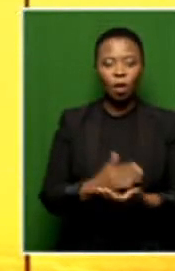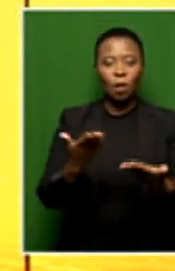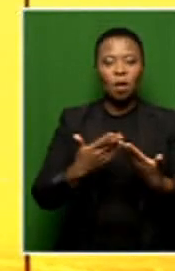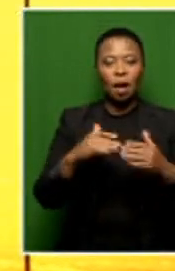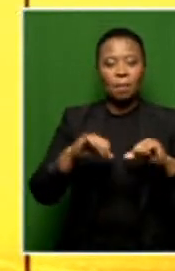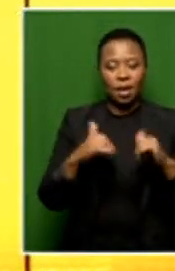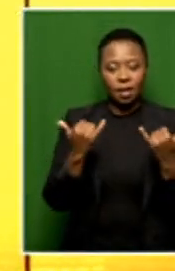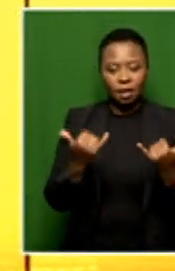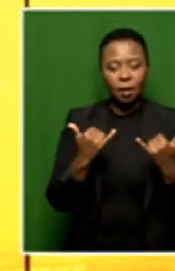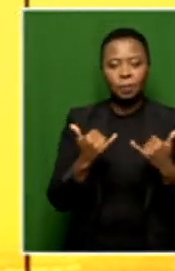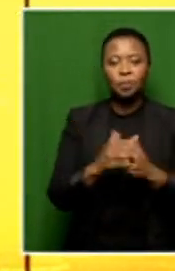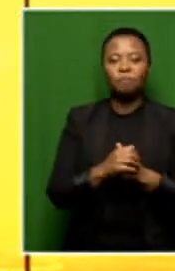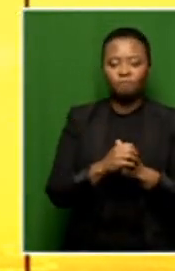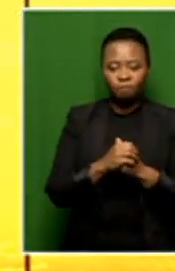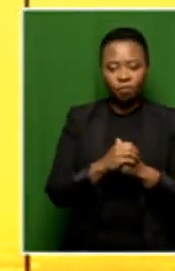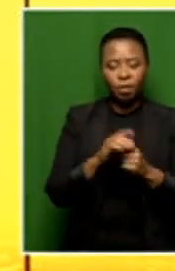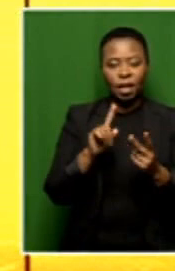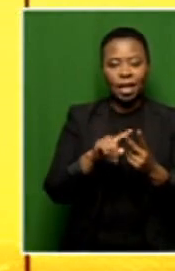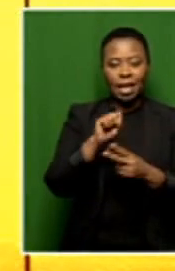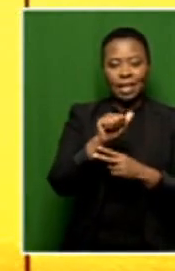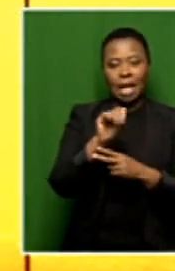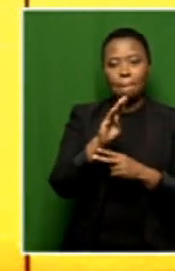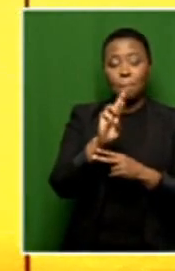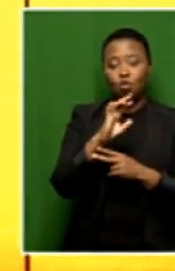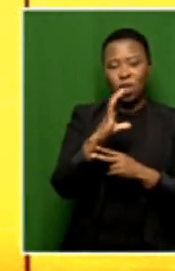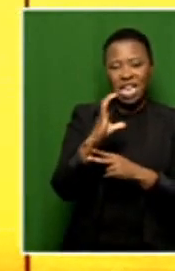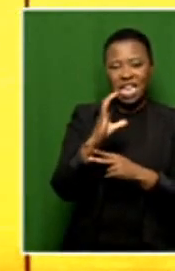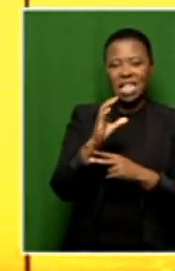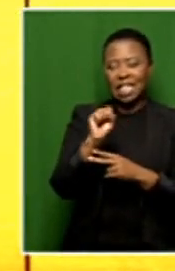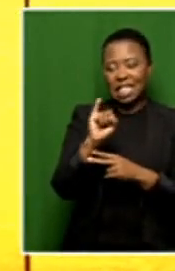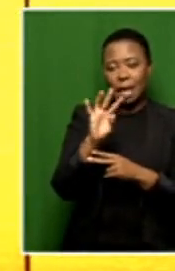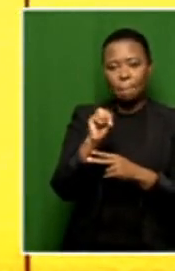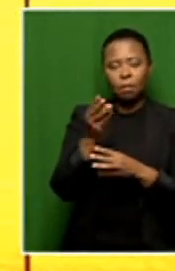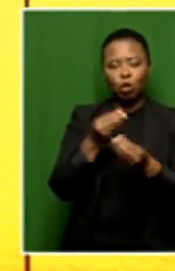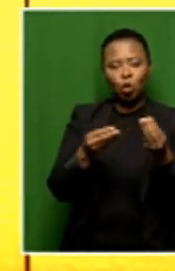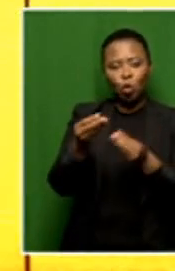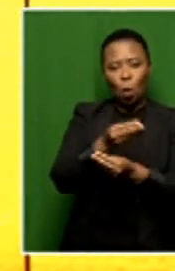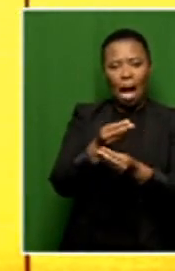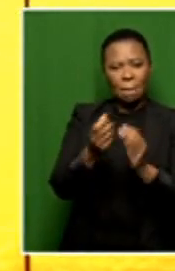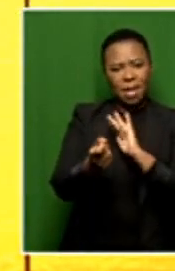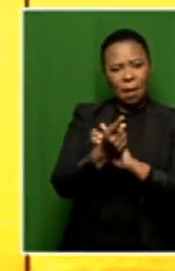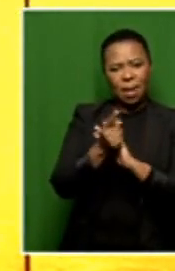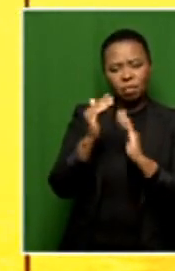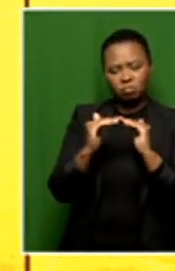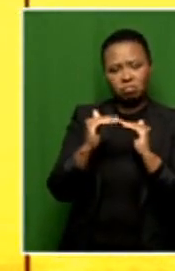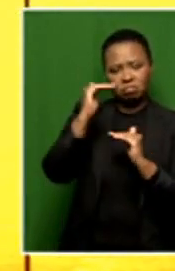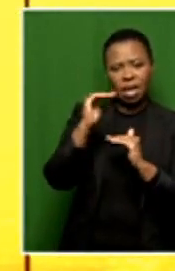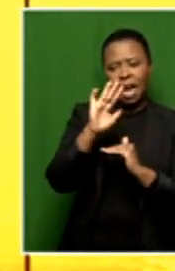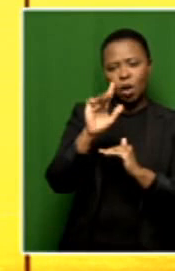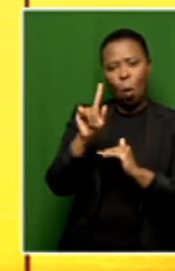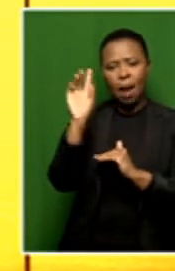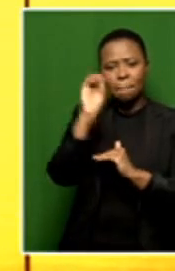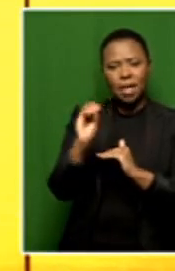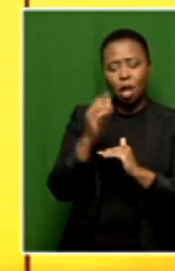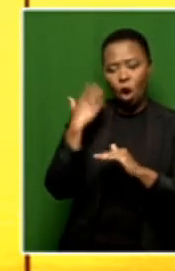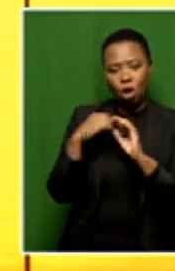Welcome back. Now, according to the latest SABRIC figures, SIMswap incidents increased by 91% in the last year